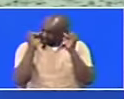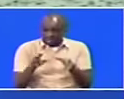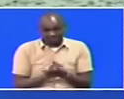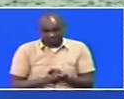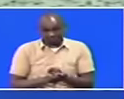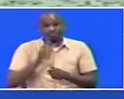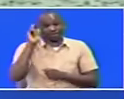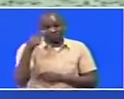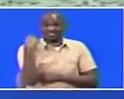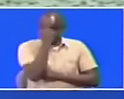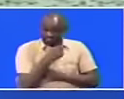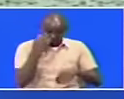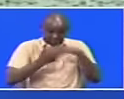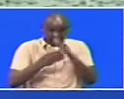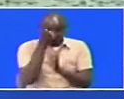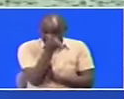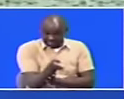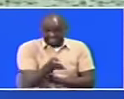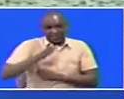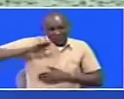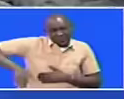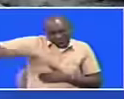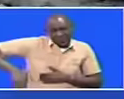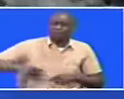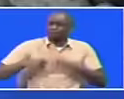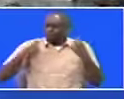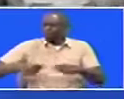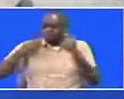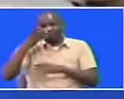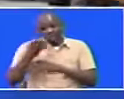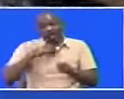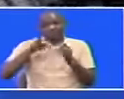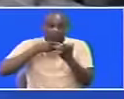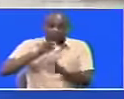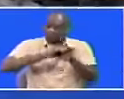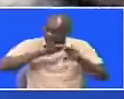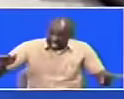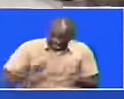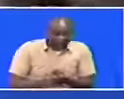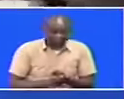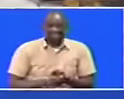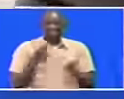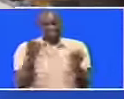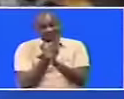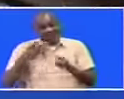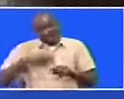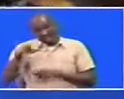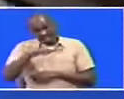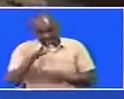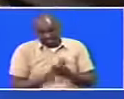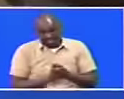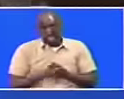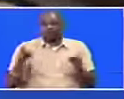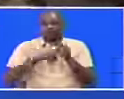The first phase of construction has been plagued with controversy following compensation rows involving residential as well